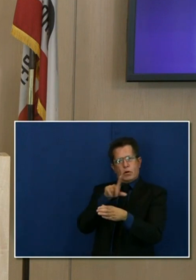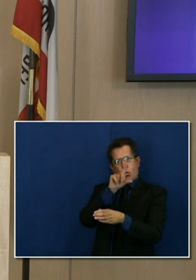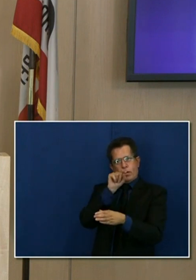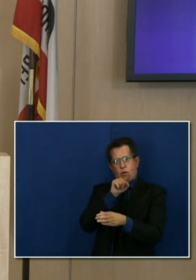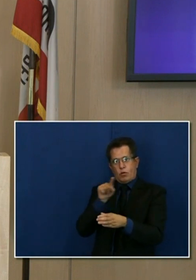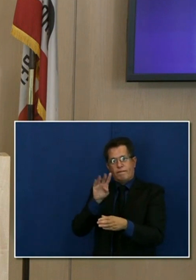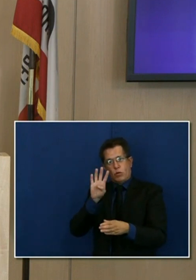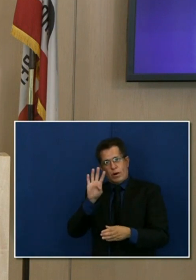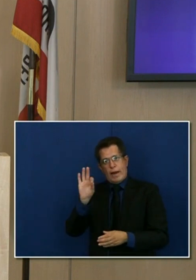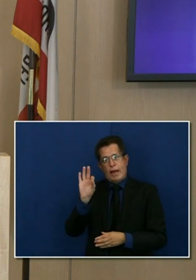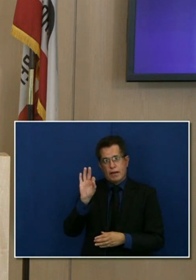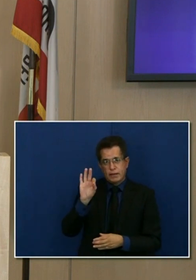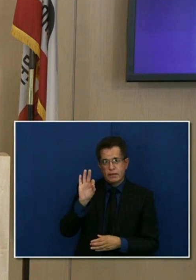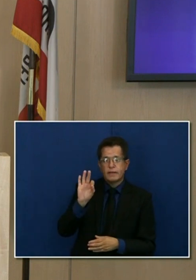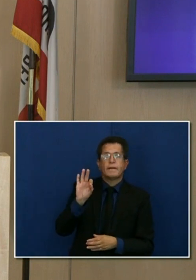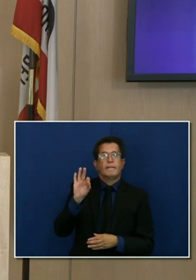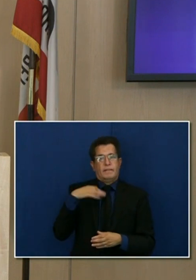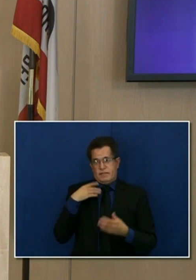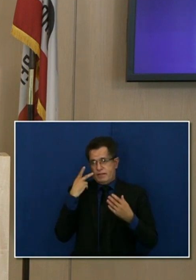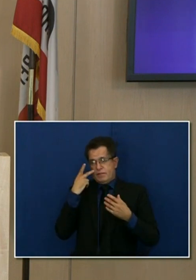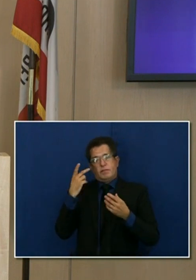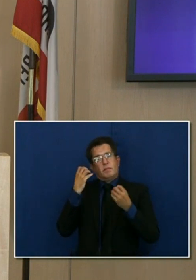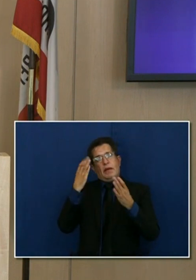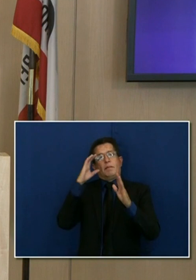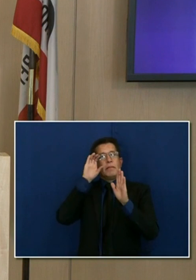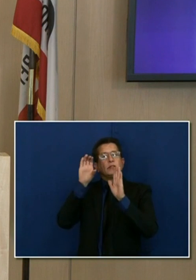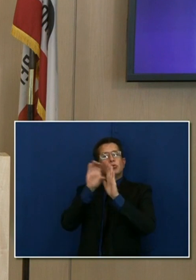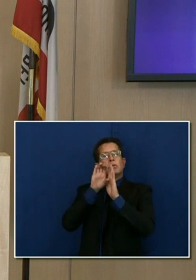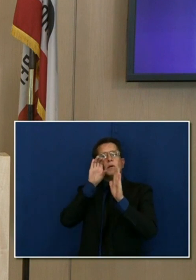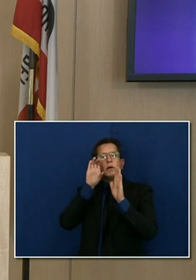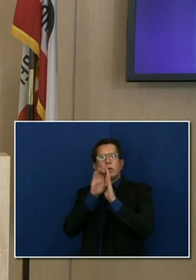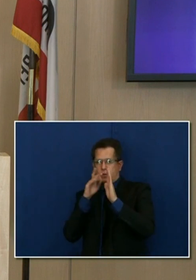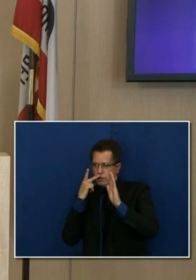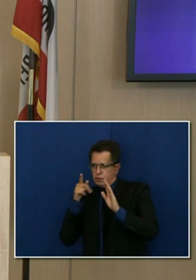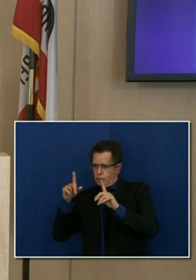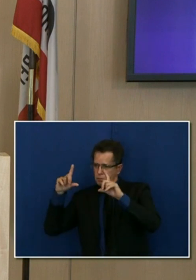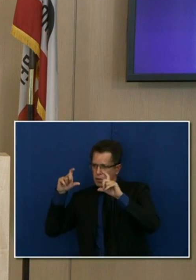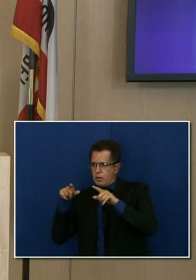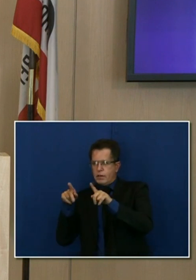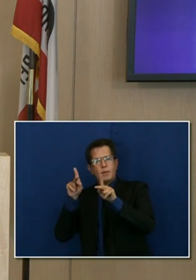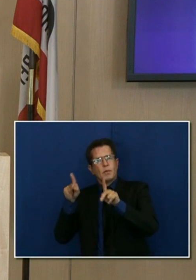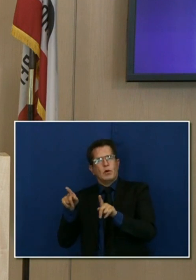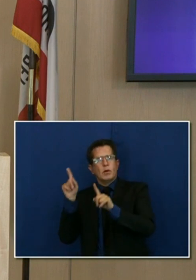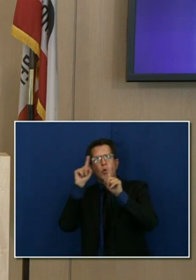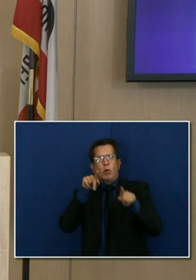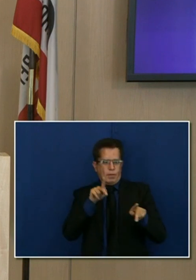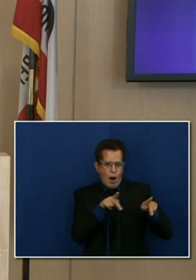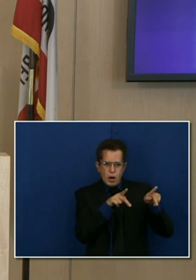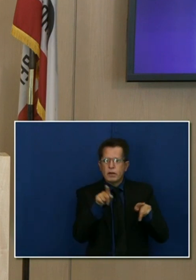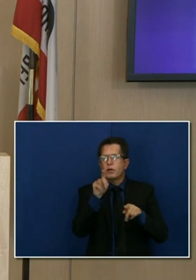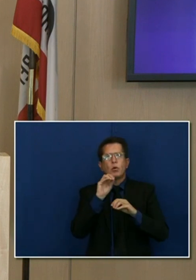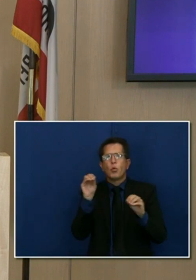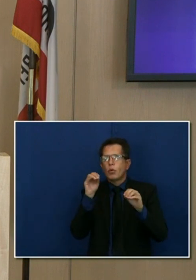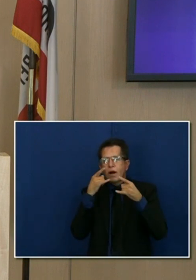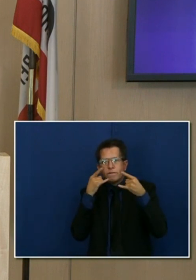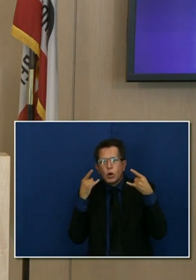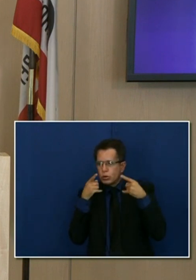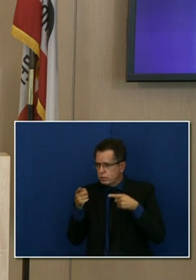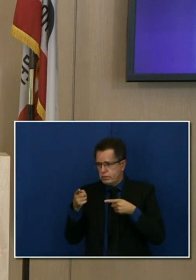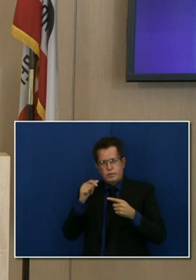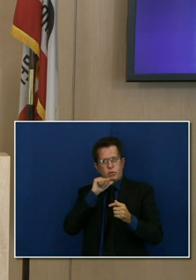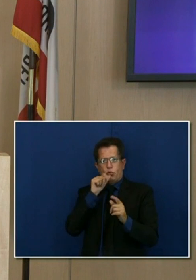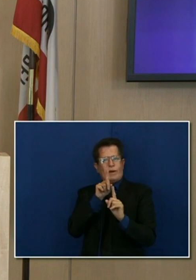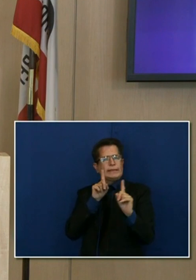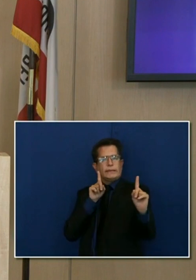not seen, and we get pictures and photos of individuals at parties not wearing their facial coverings and not